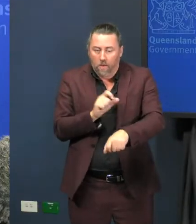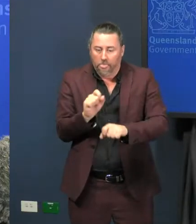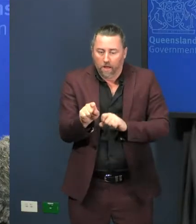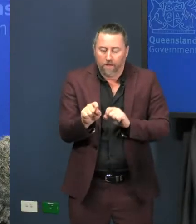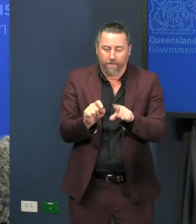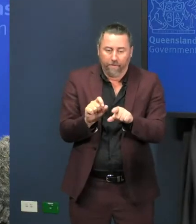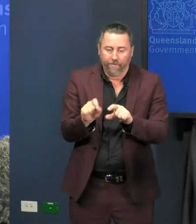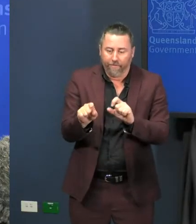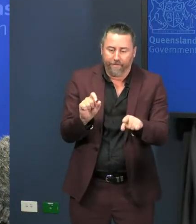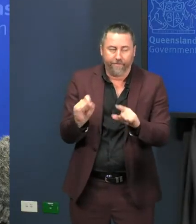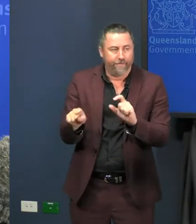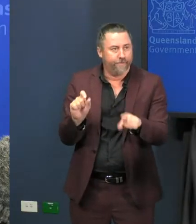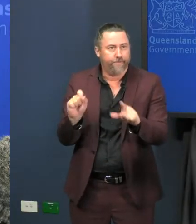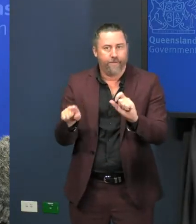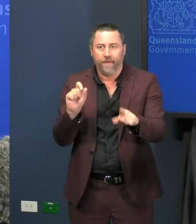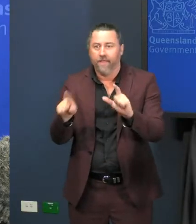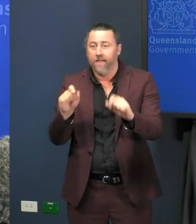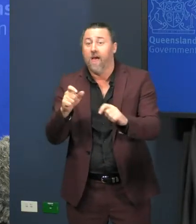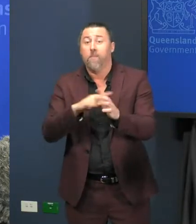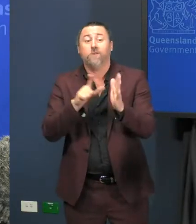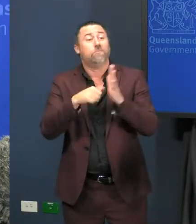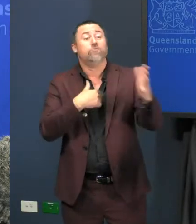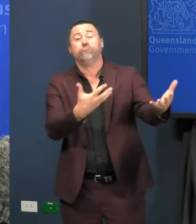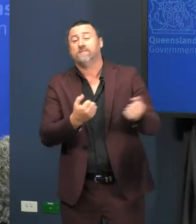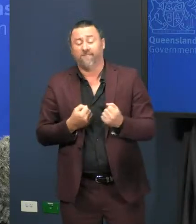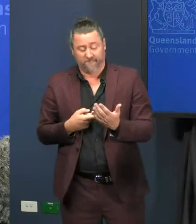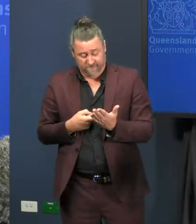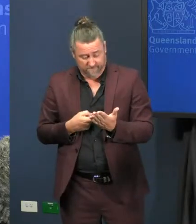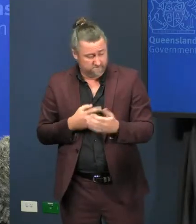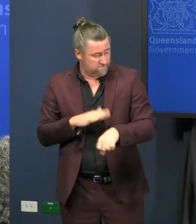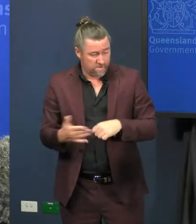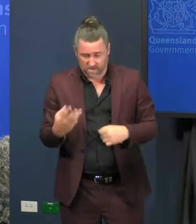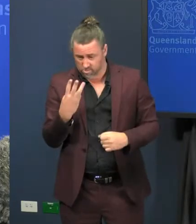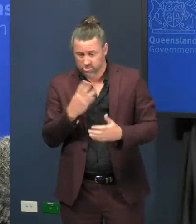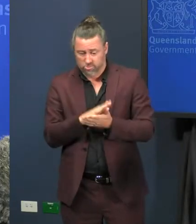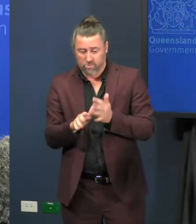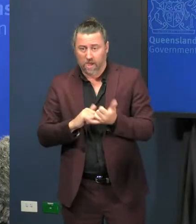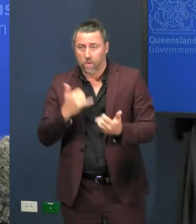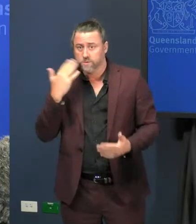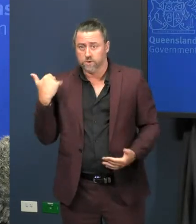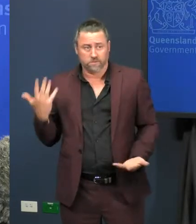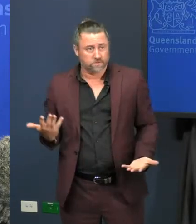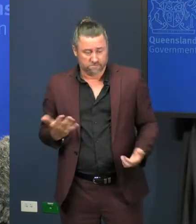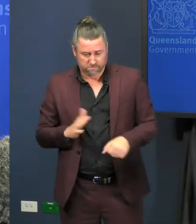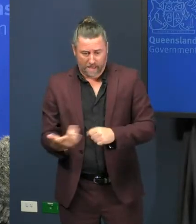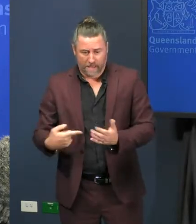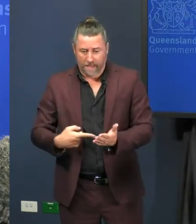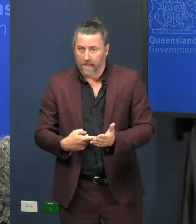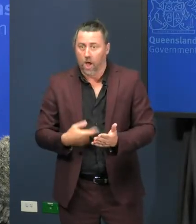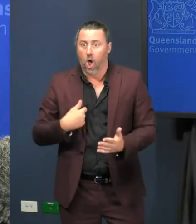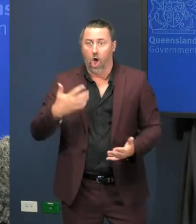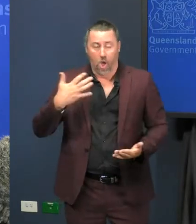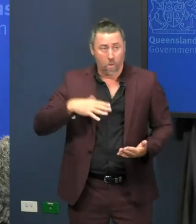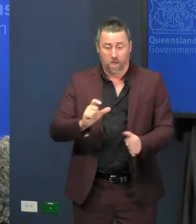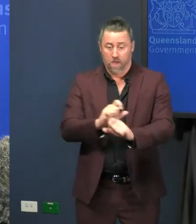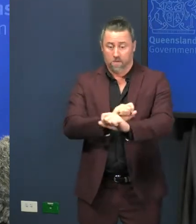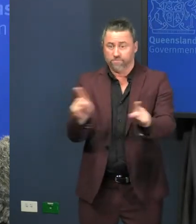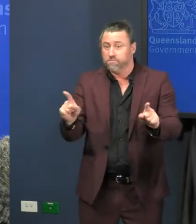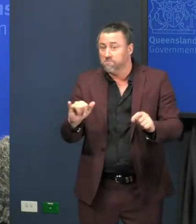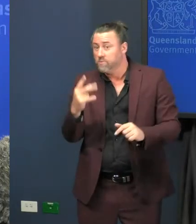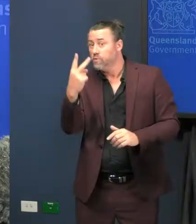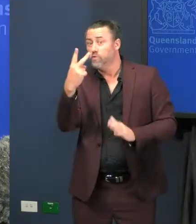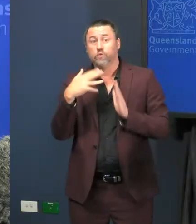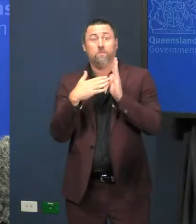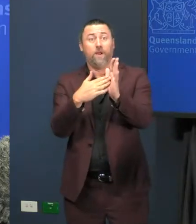we can to prepare to make sure that we don't have many of those glitches that mean people don't get information in a timely fashion.